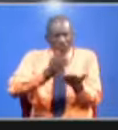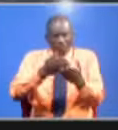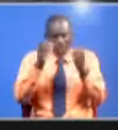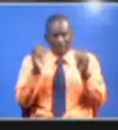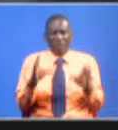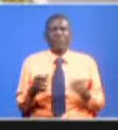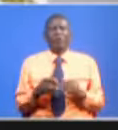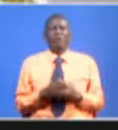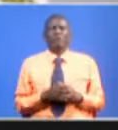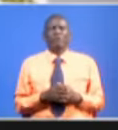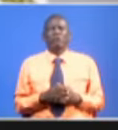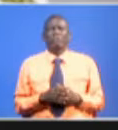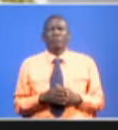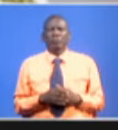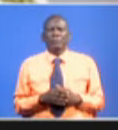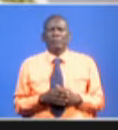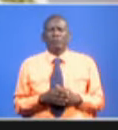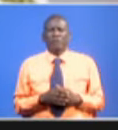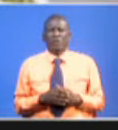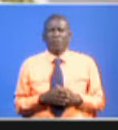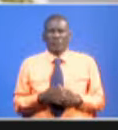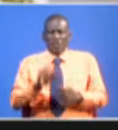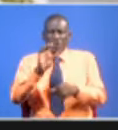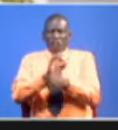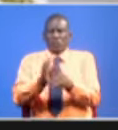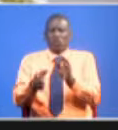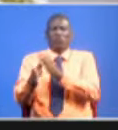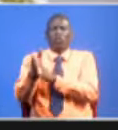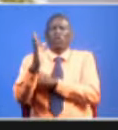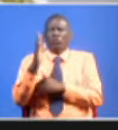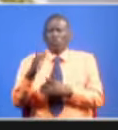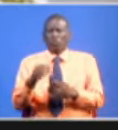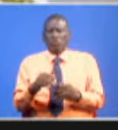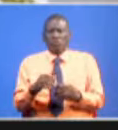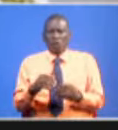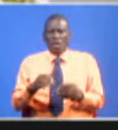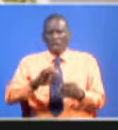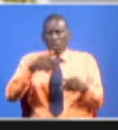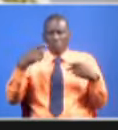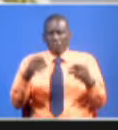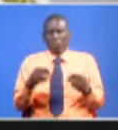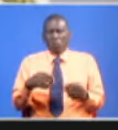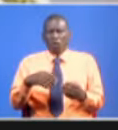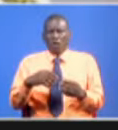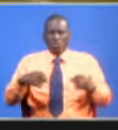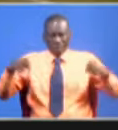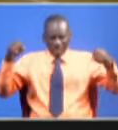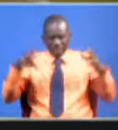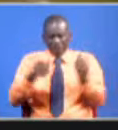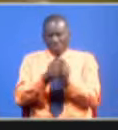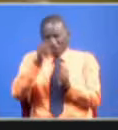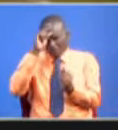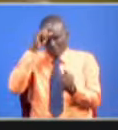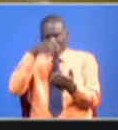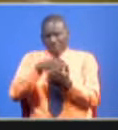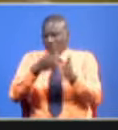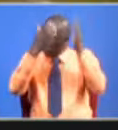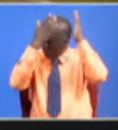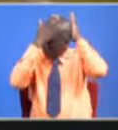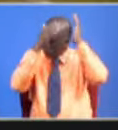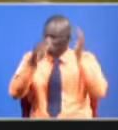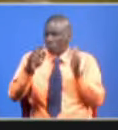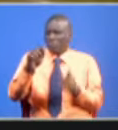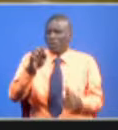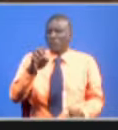600,000 published. Presence of God was also awesome. Others who have made their stand clear with the government include Bishop Teresia